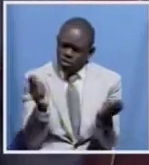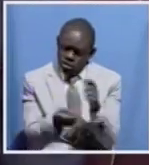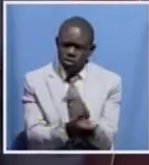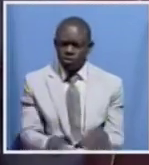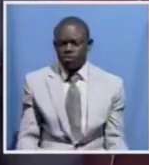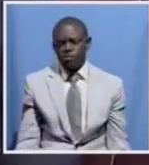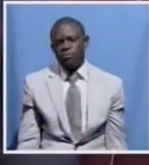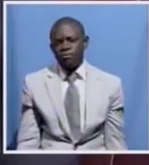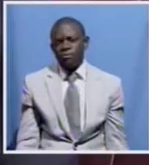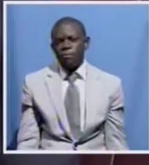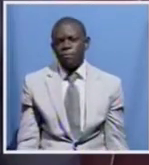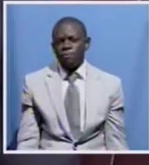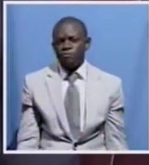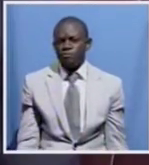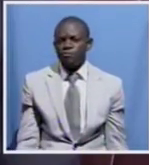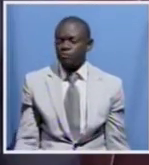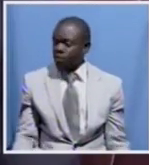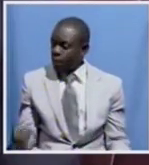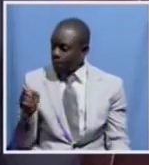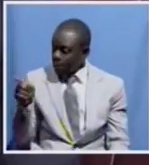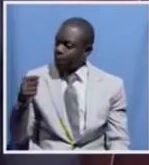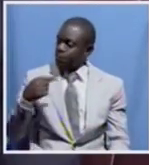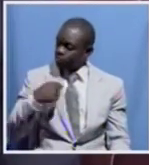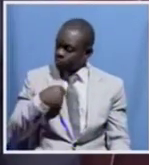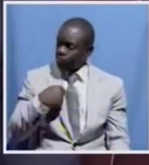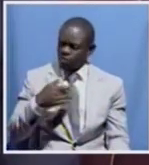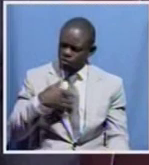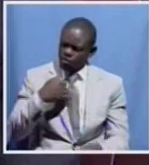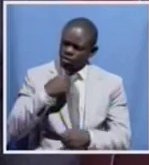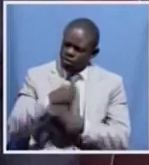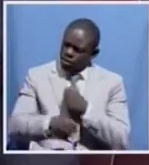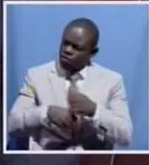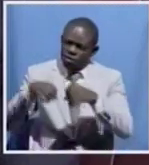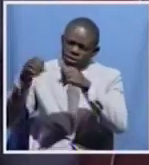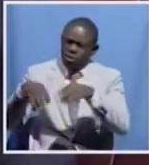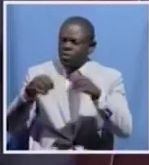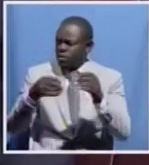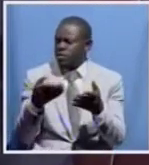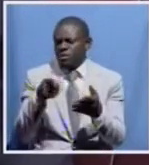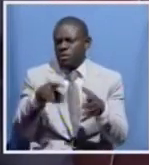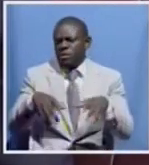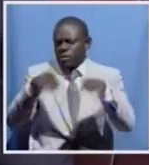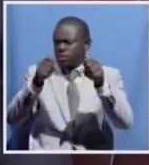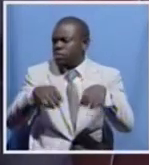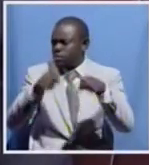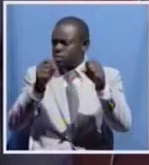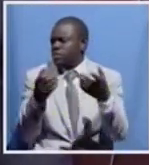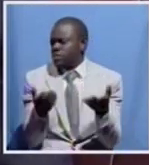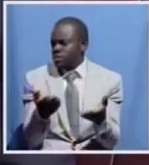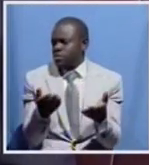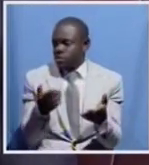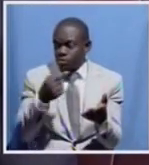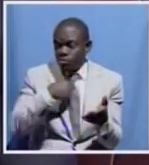myself are feeling the pinch. I recall the statement of the President, Mr. Edgar